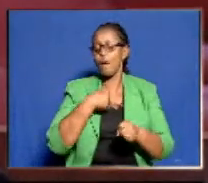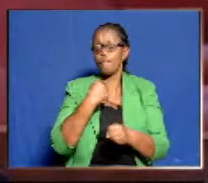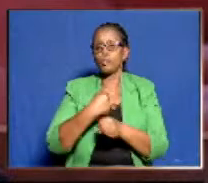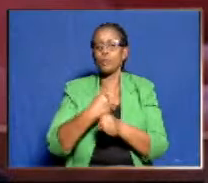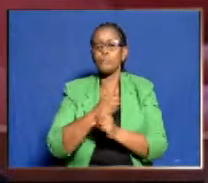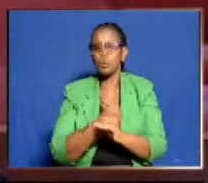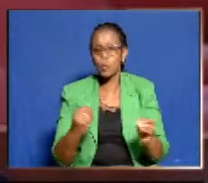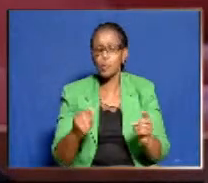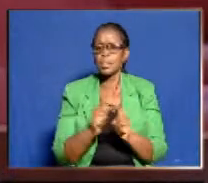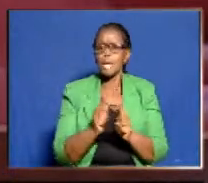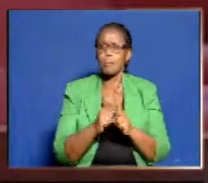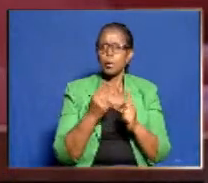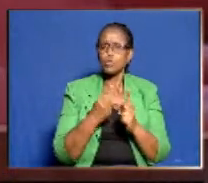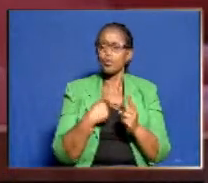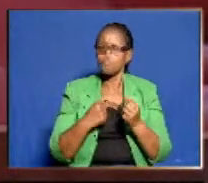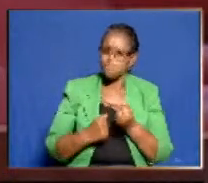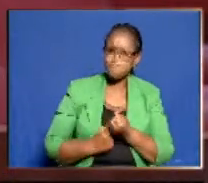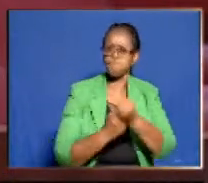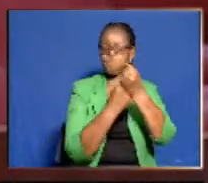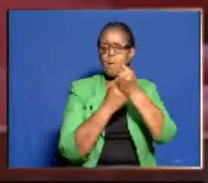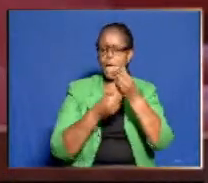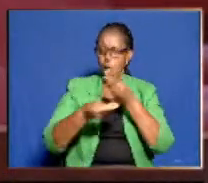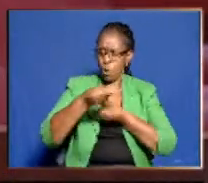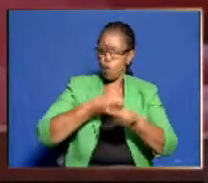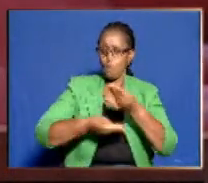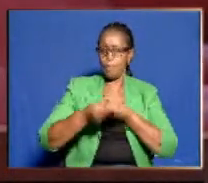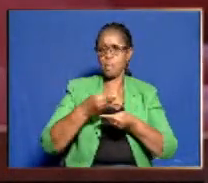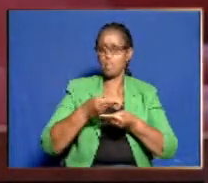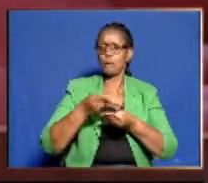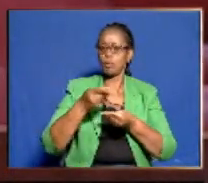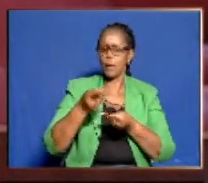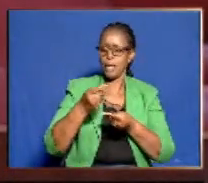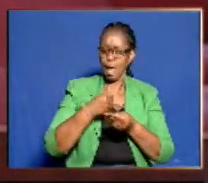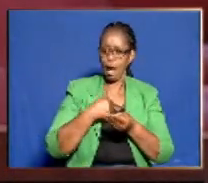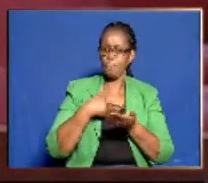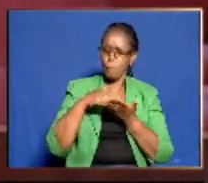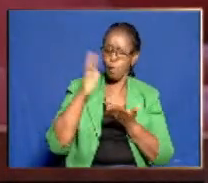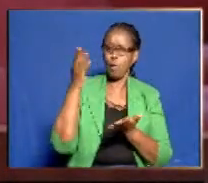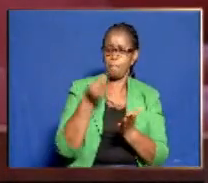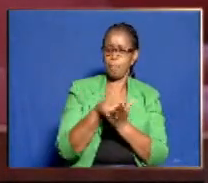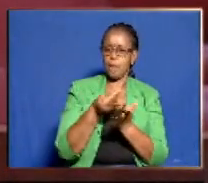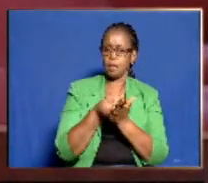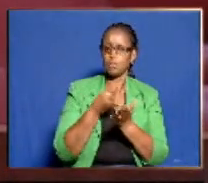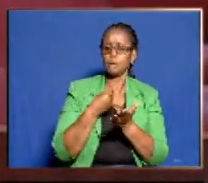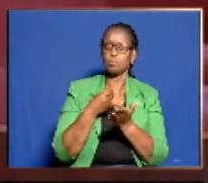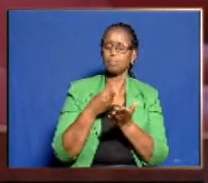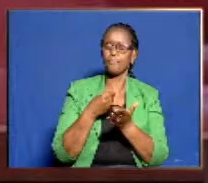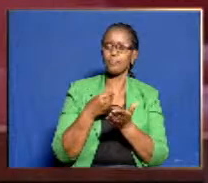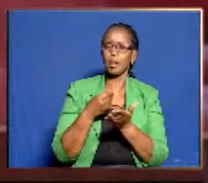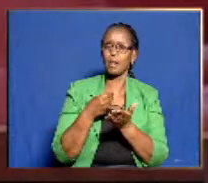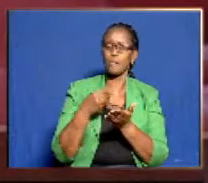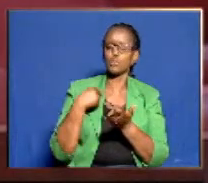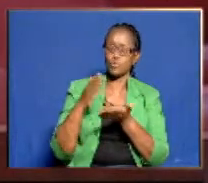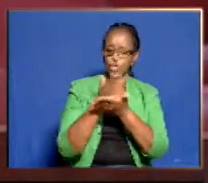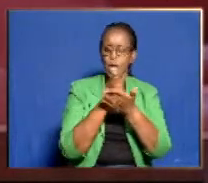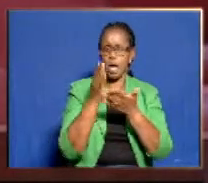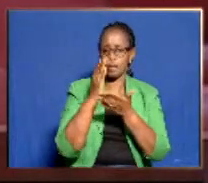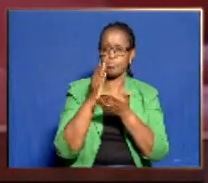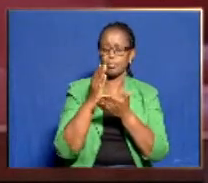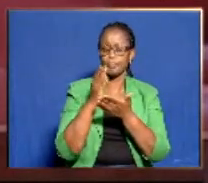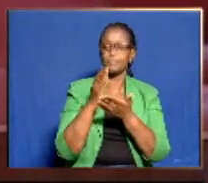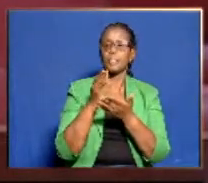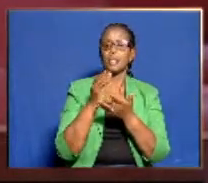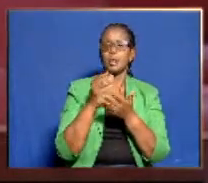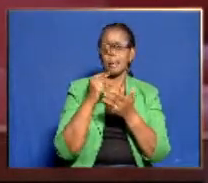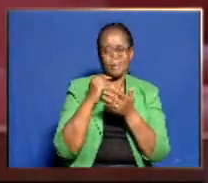Speaker, so that we have a bigger cake to share from, as opposed to what we have at the moment, where all of us are